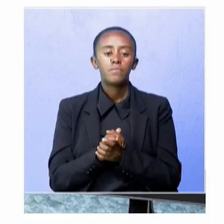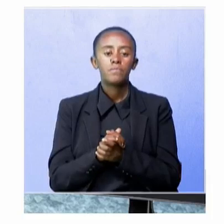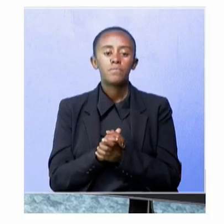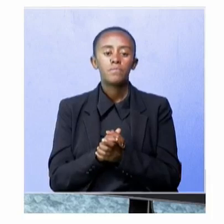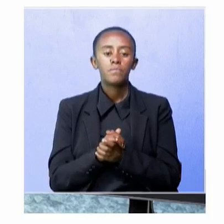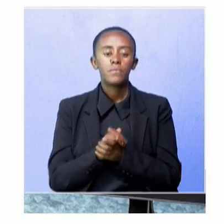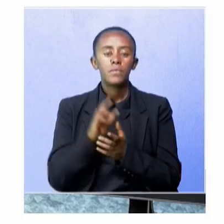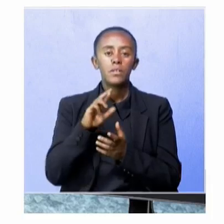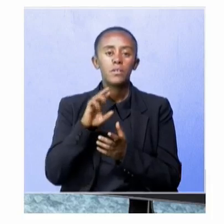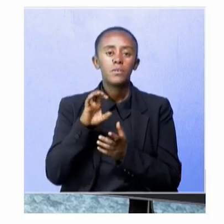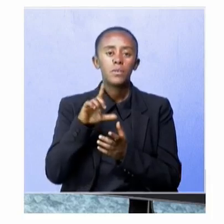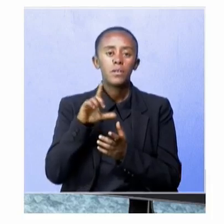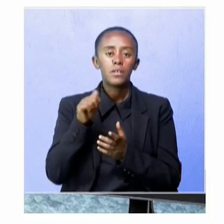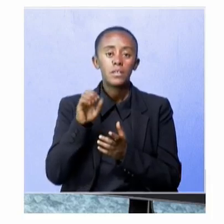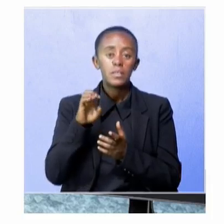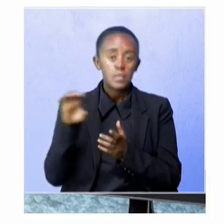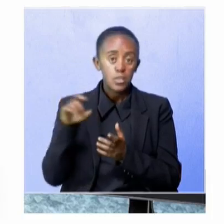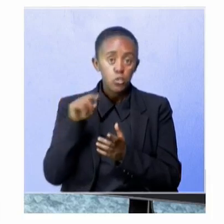release